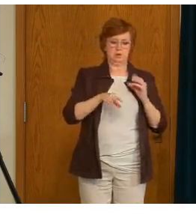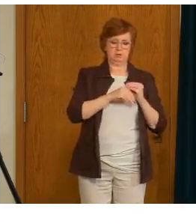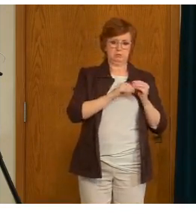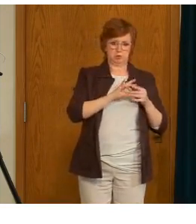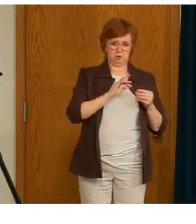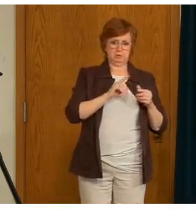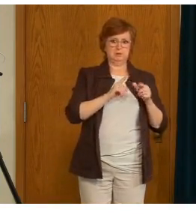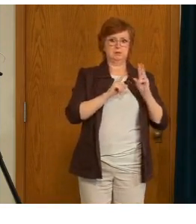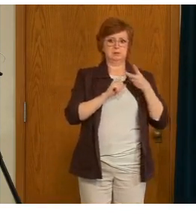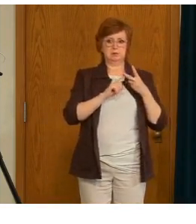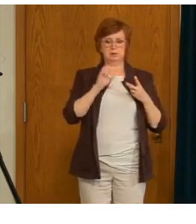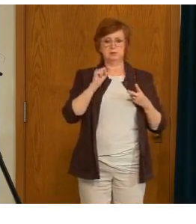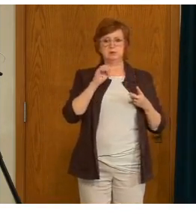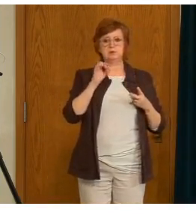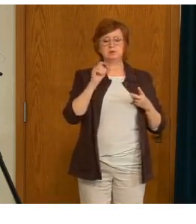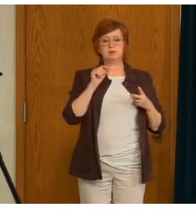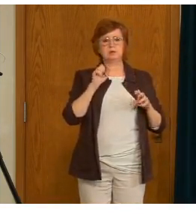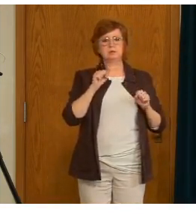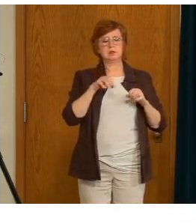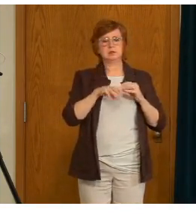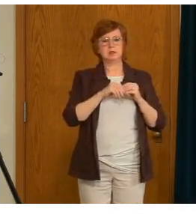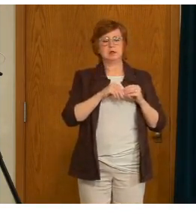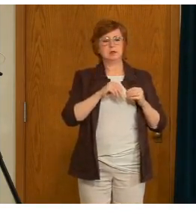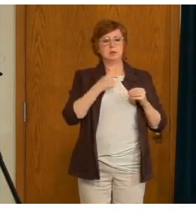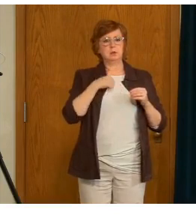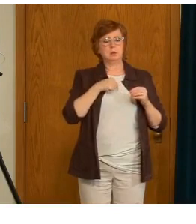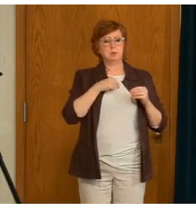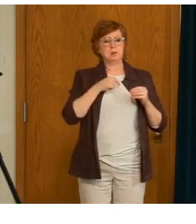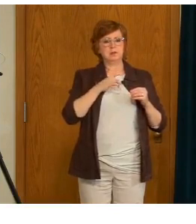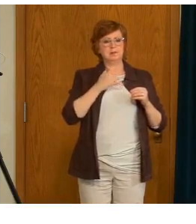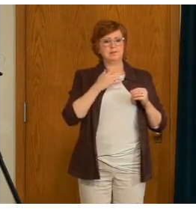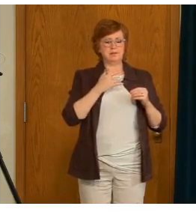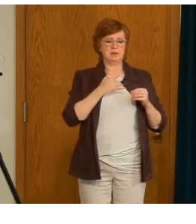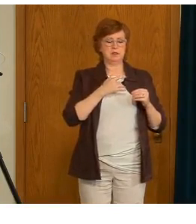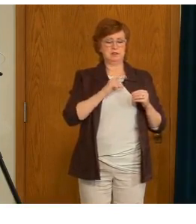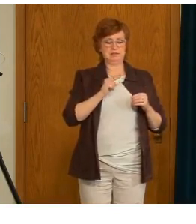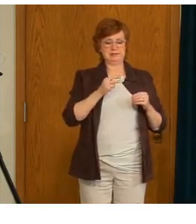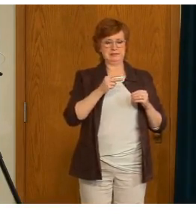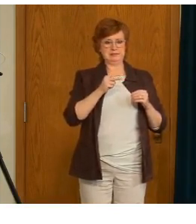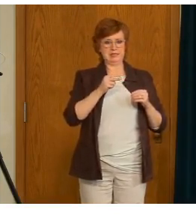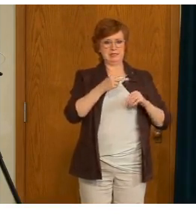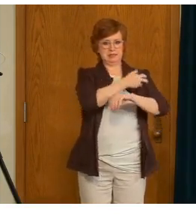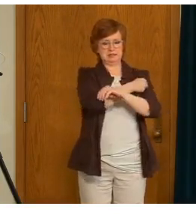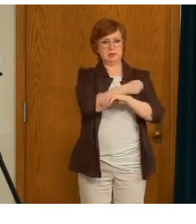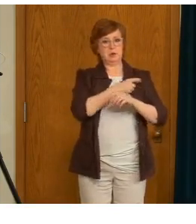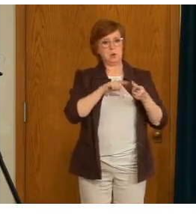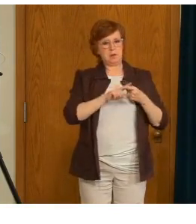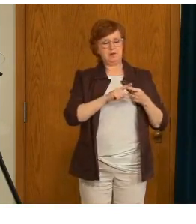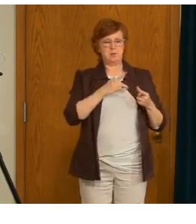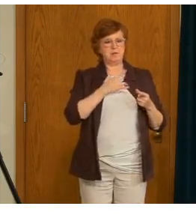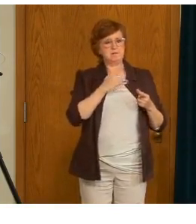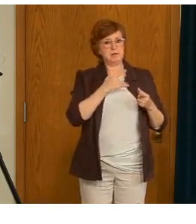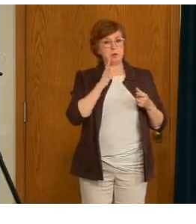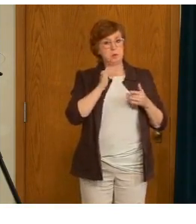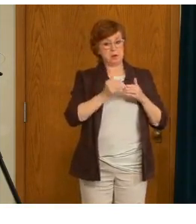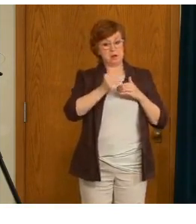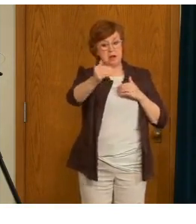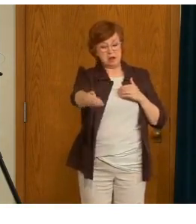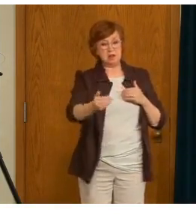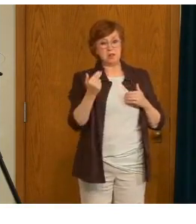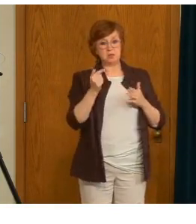go, projecting about 6 to 7 weeks would be our second dose time frame from start to finish. So